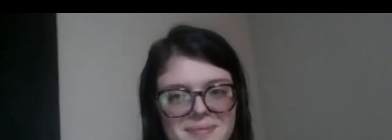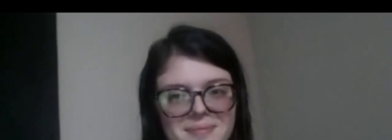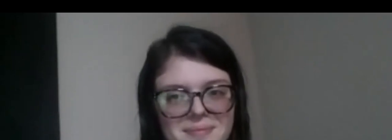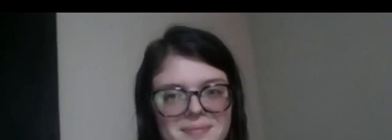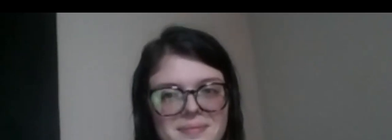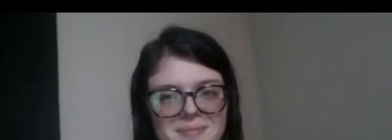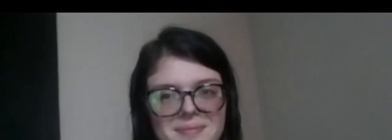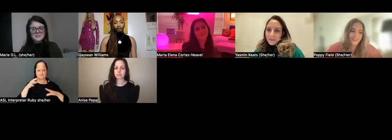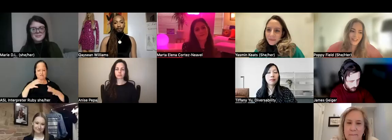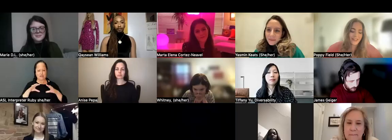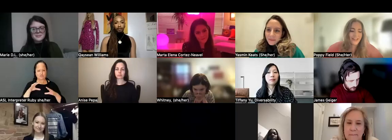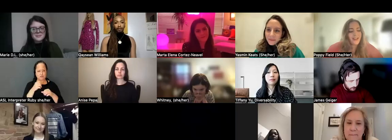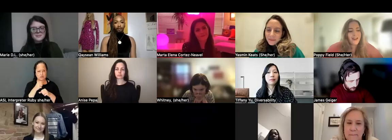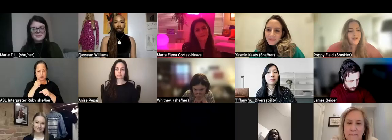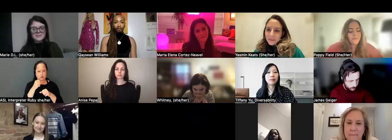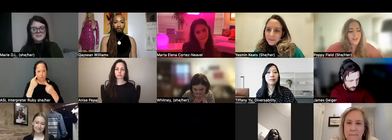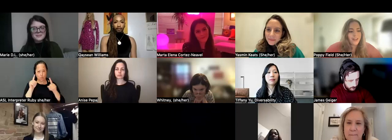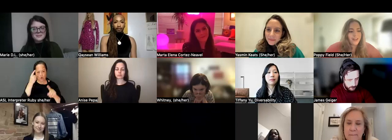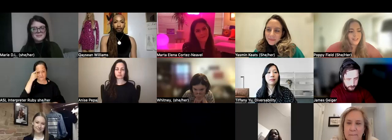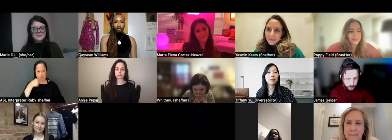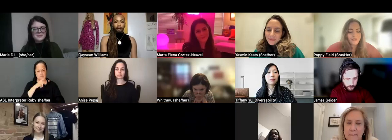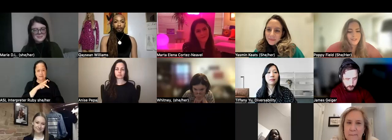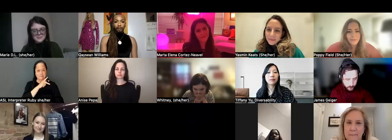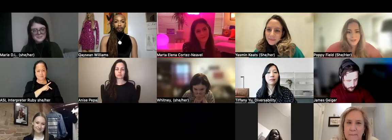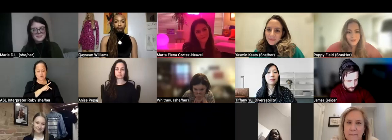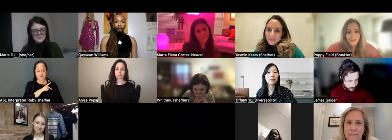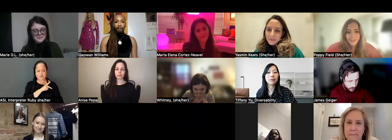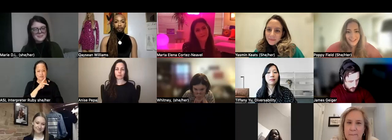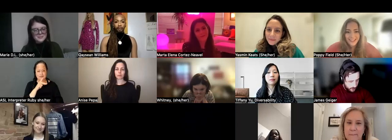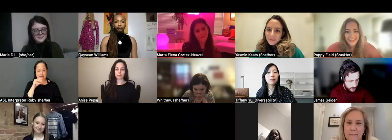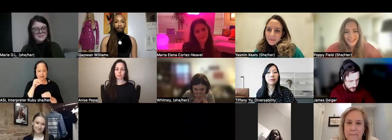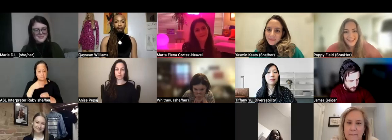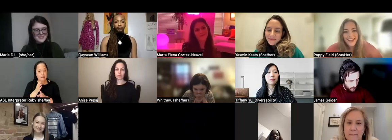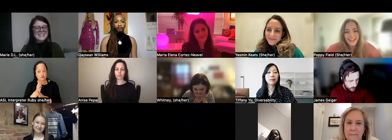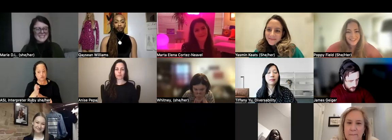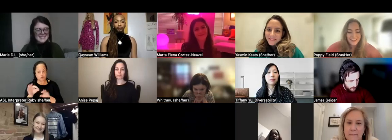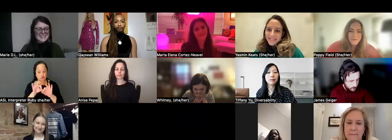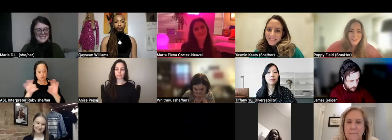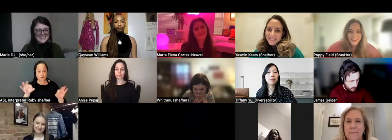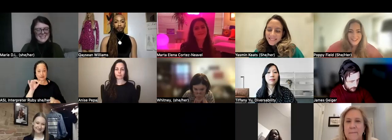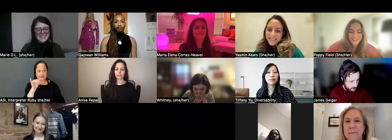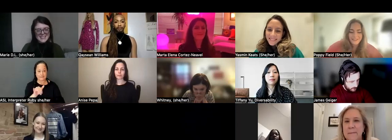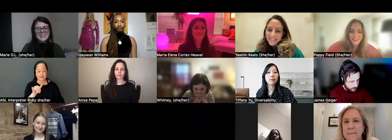to me personally? And even did my degree on it and just